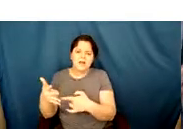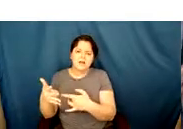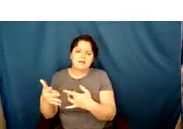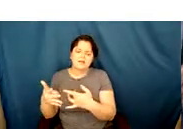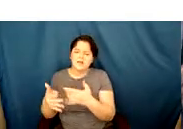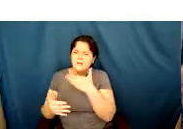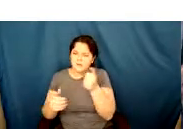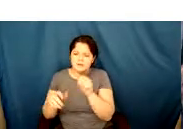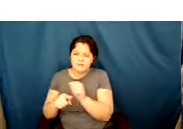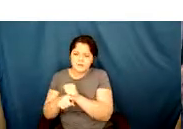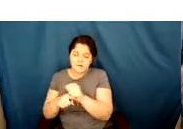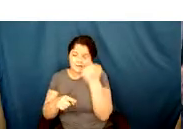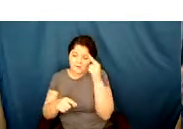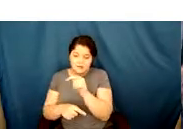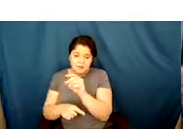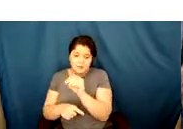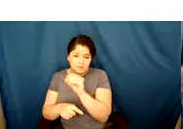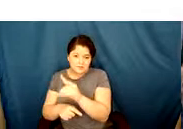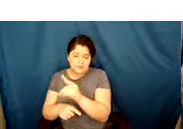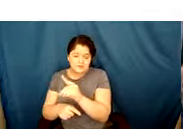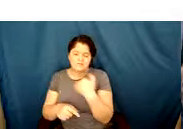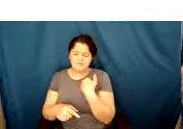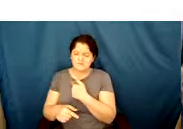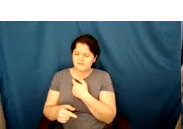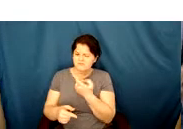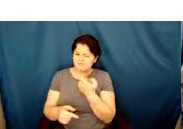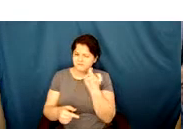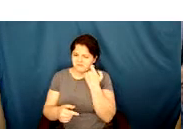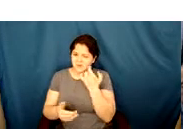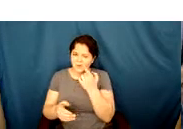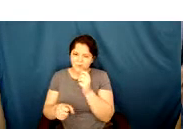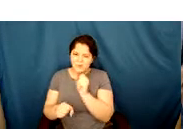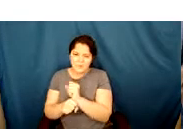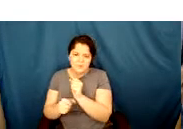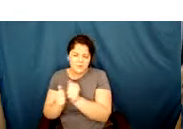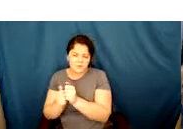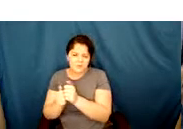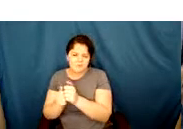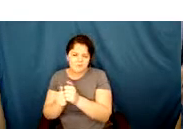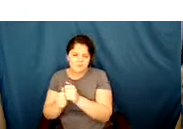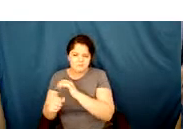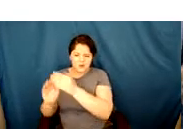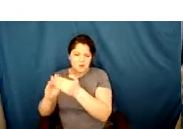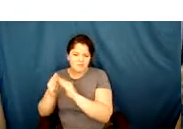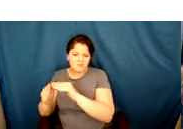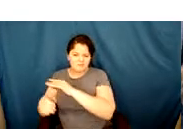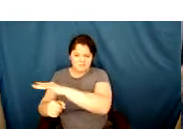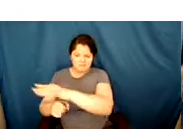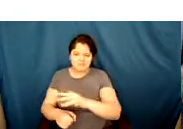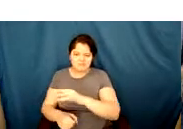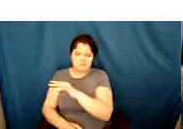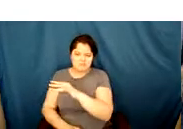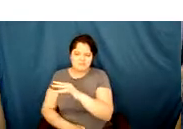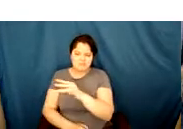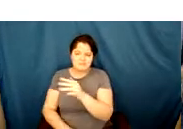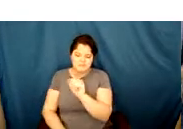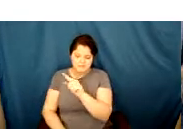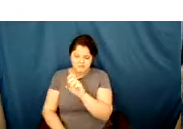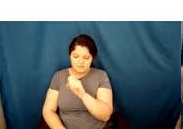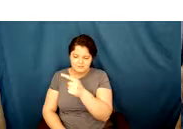We have done some work with a number of communities in Allegheny County around TOD zoning, and there's a report